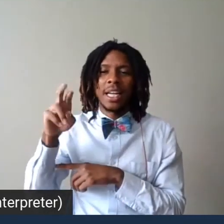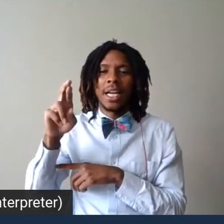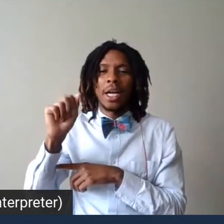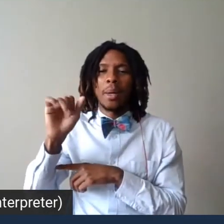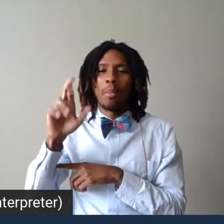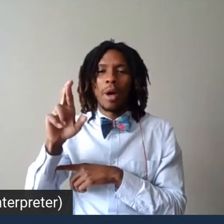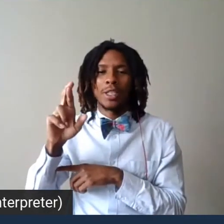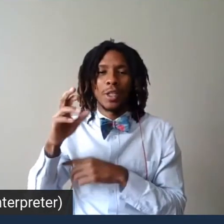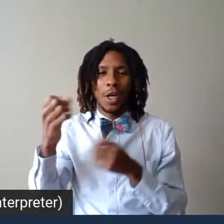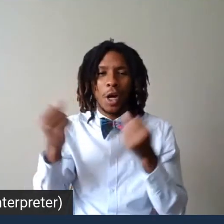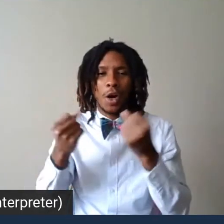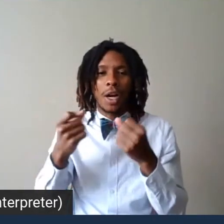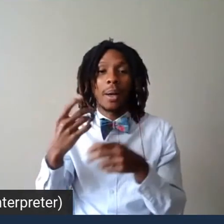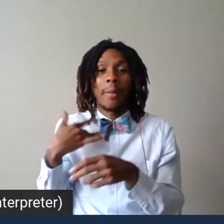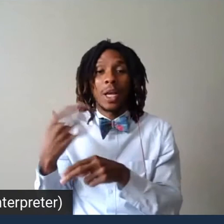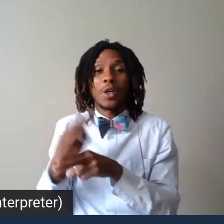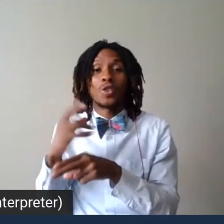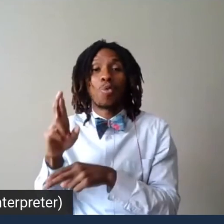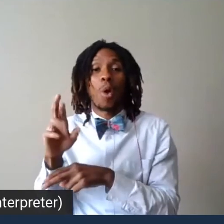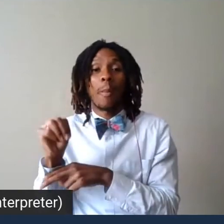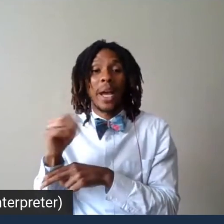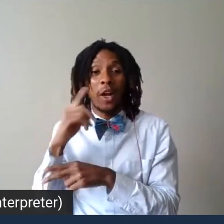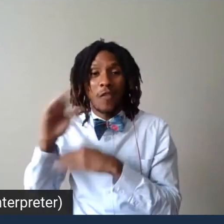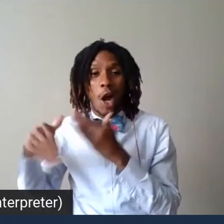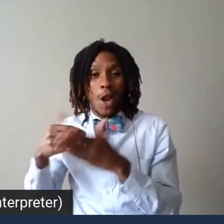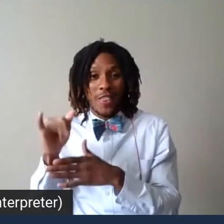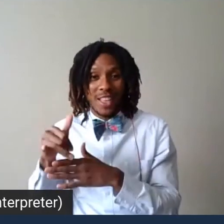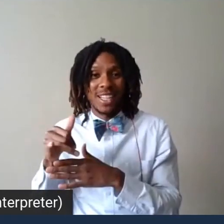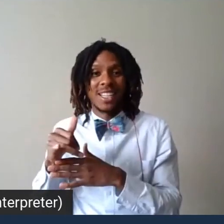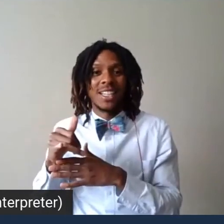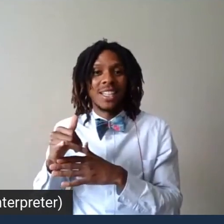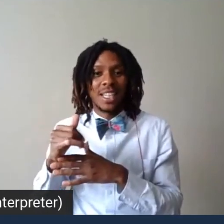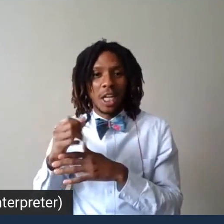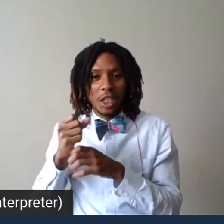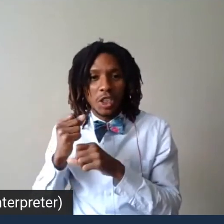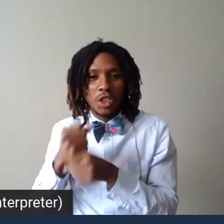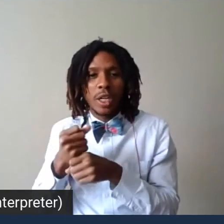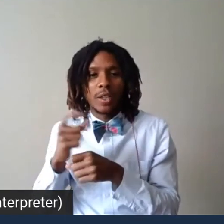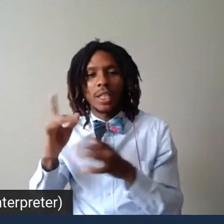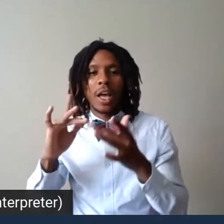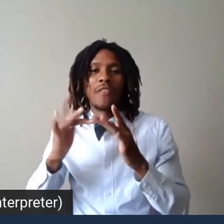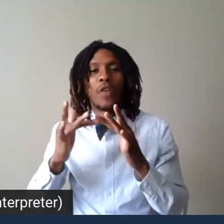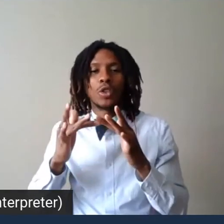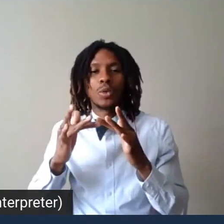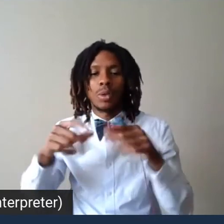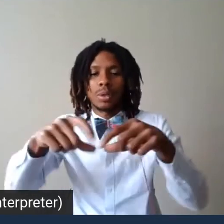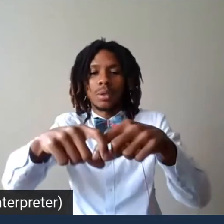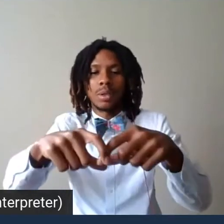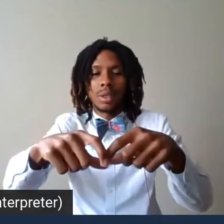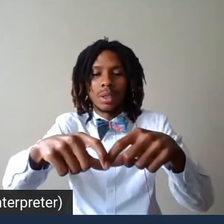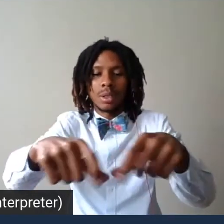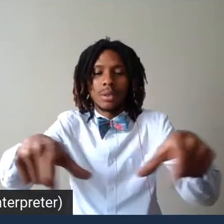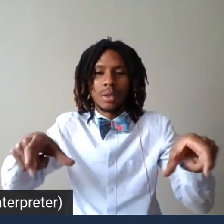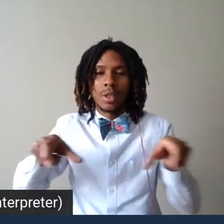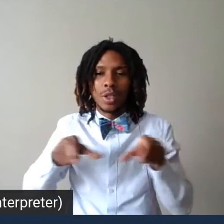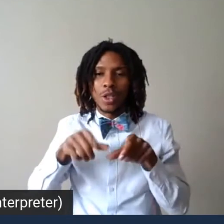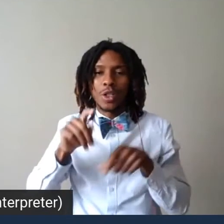it actually uses RoboMaker for all of that, right? It generates this virtual track. It generates all of these things, simulates